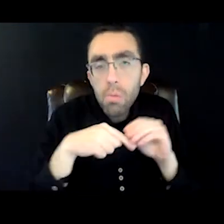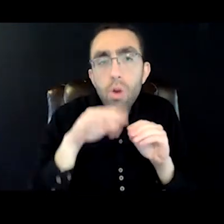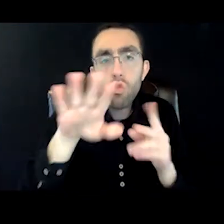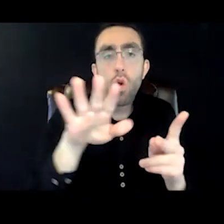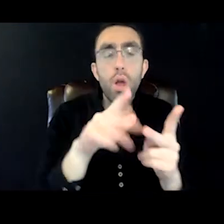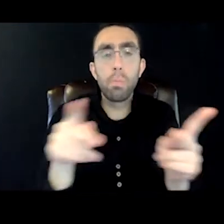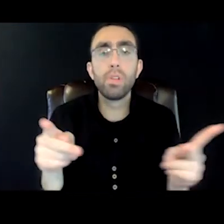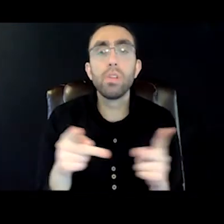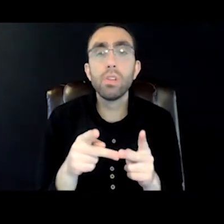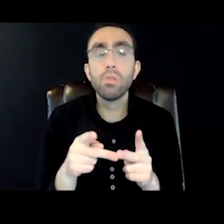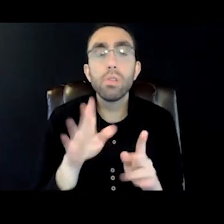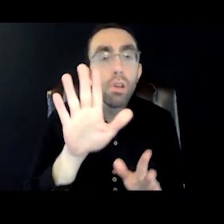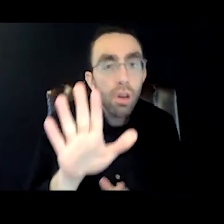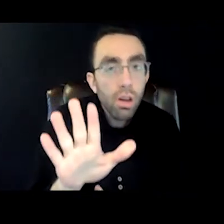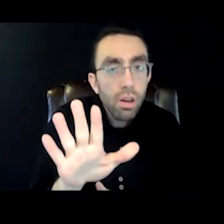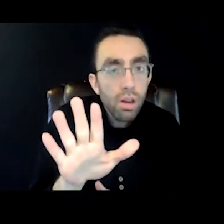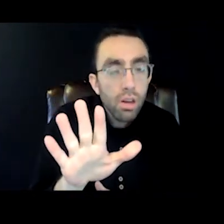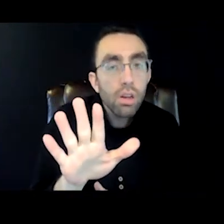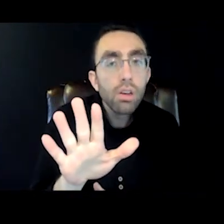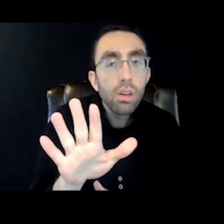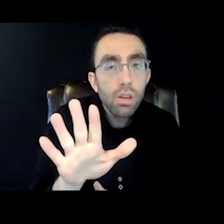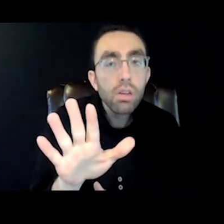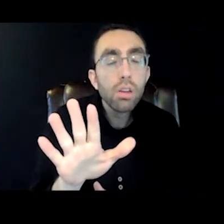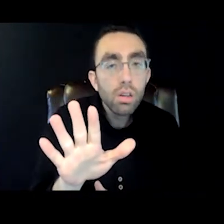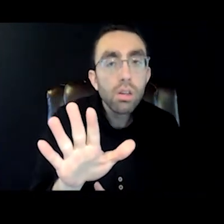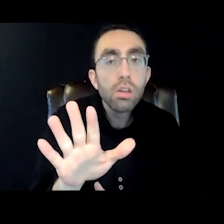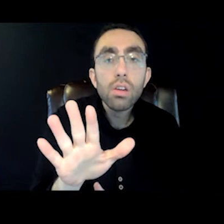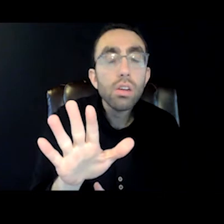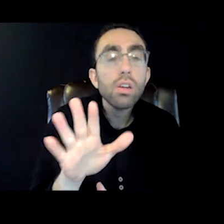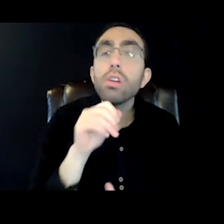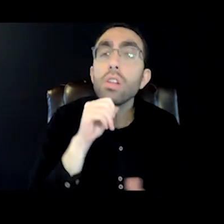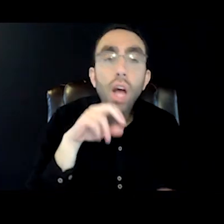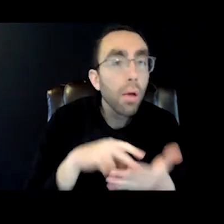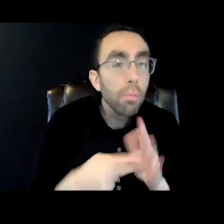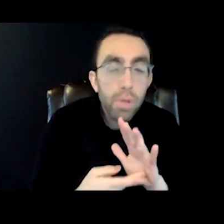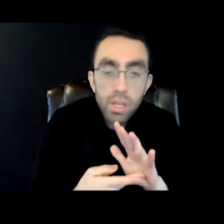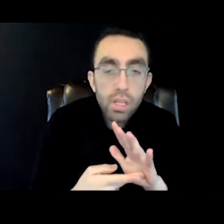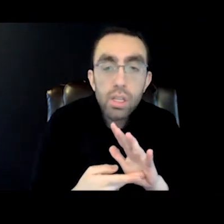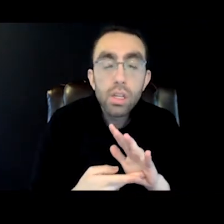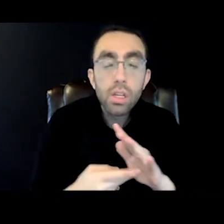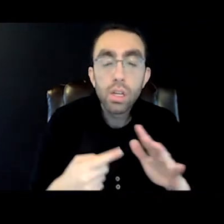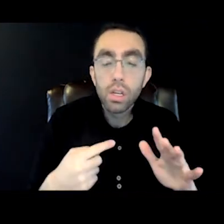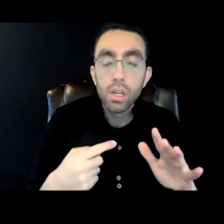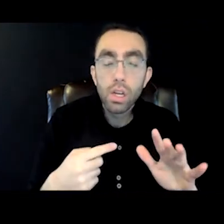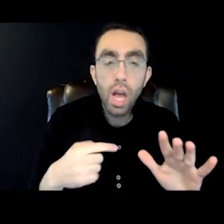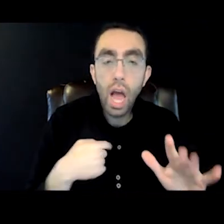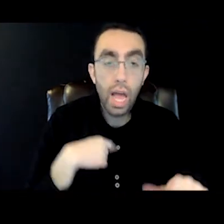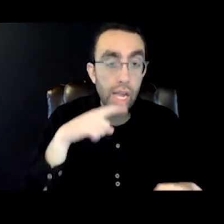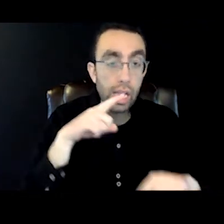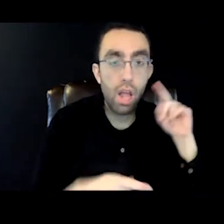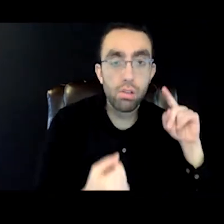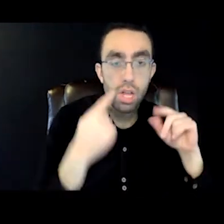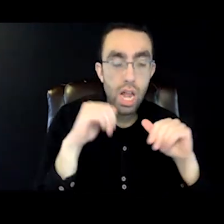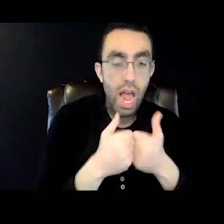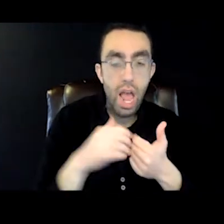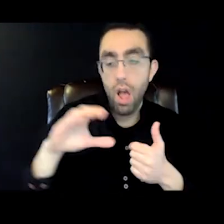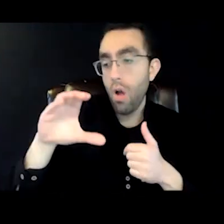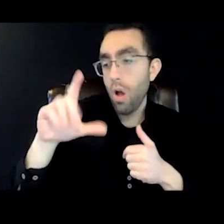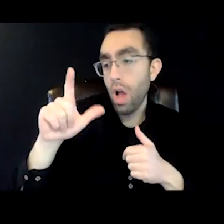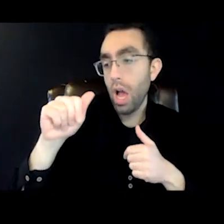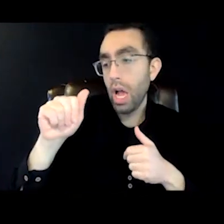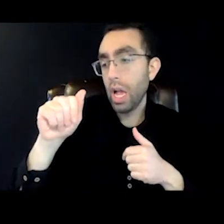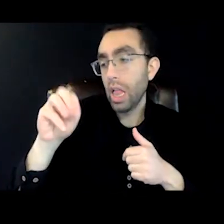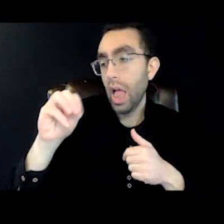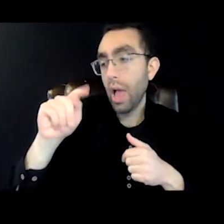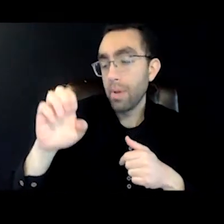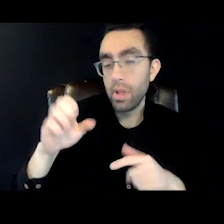That doesn't mean that we can't understand, that we don't need to understand for ourselves the ways in which this crisis